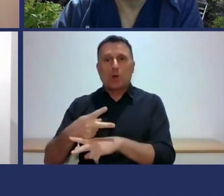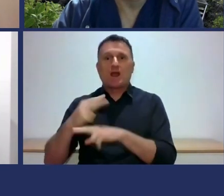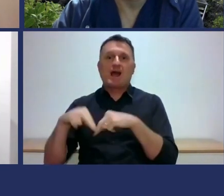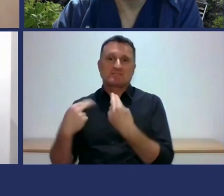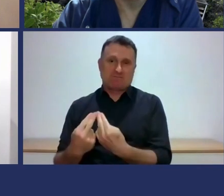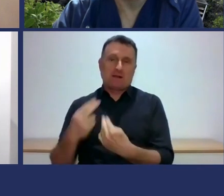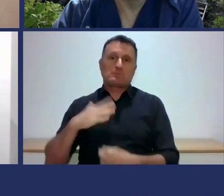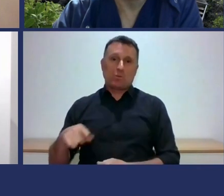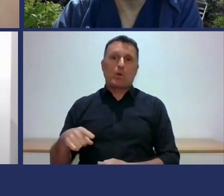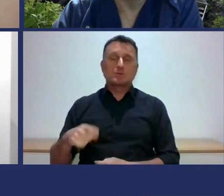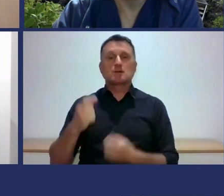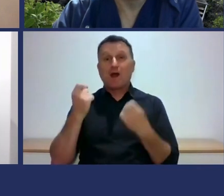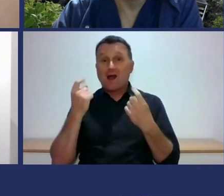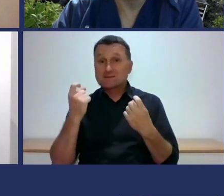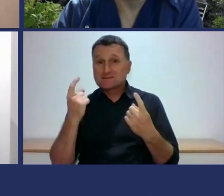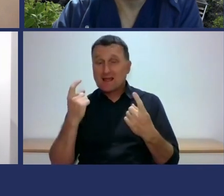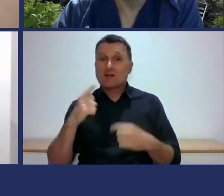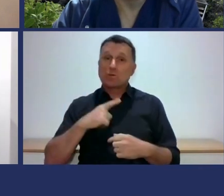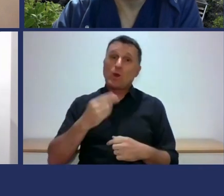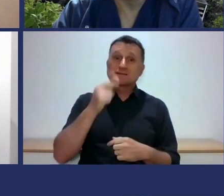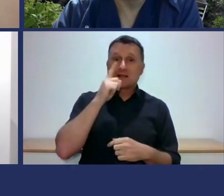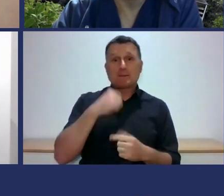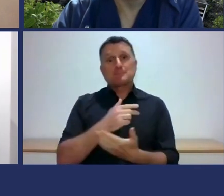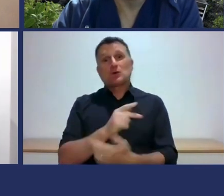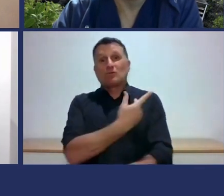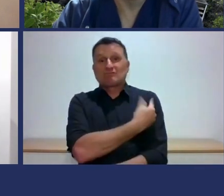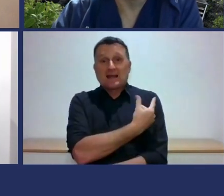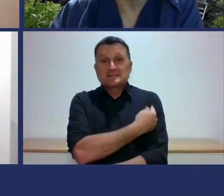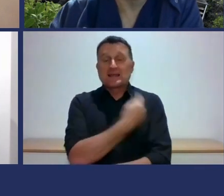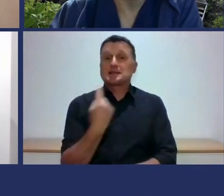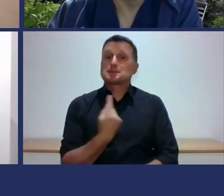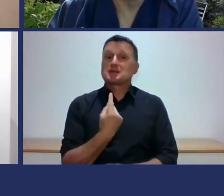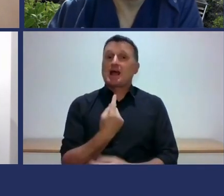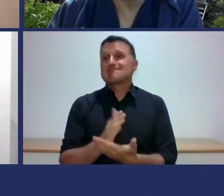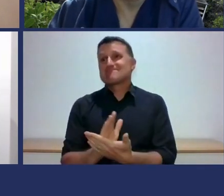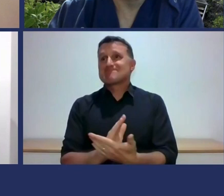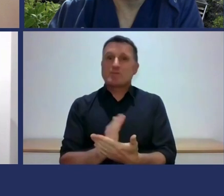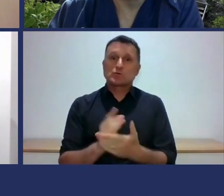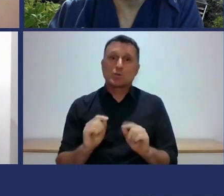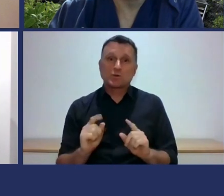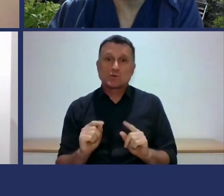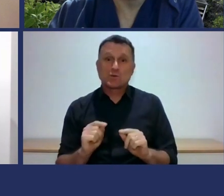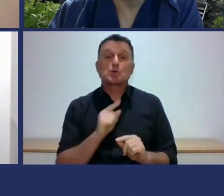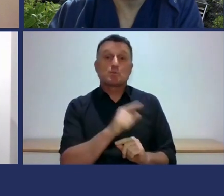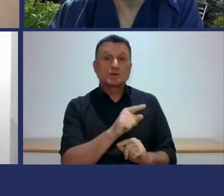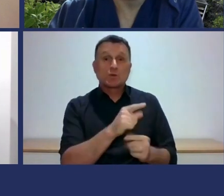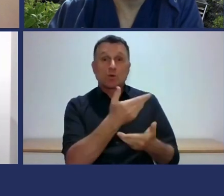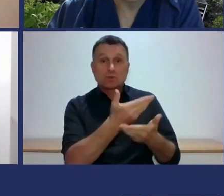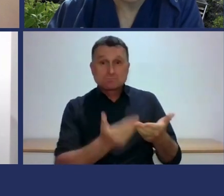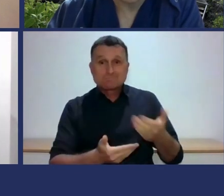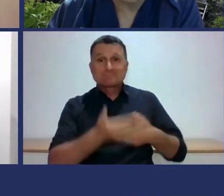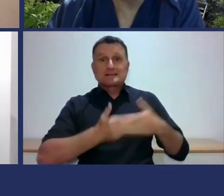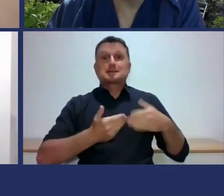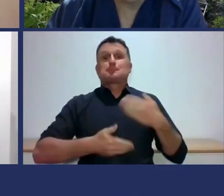be, you know, on the fence or apprehensive, but listening to what you're saying, it does not sound like anything like a